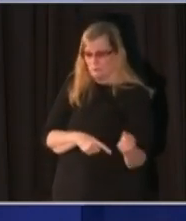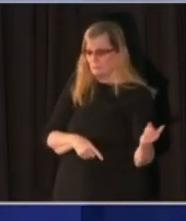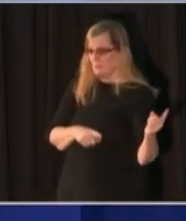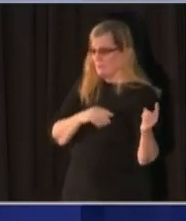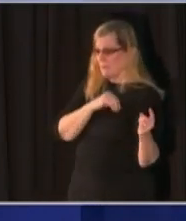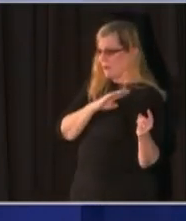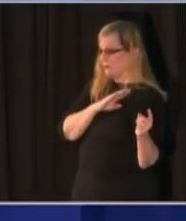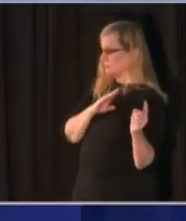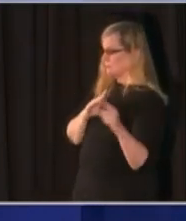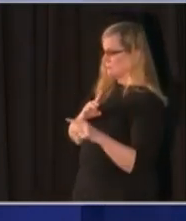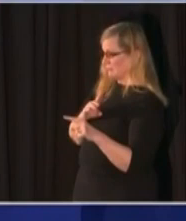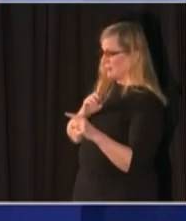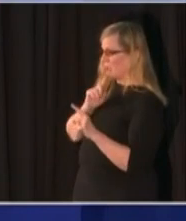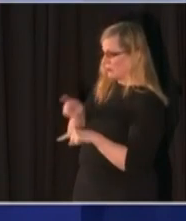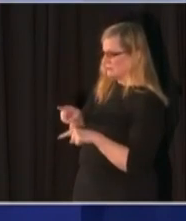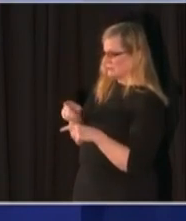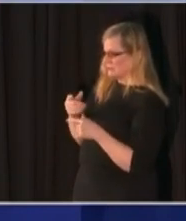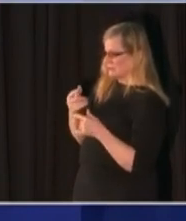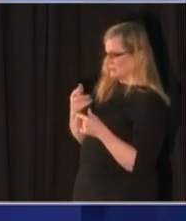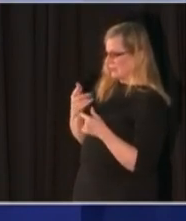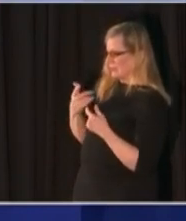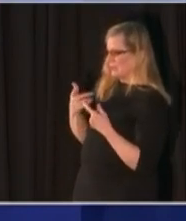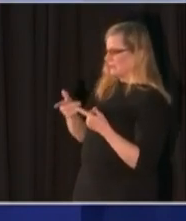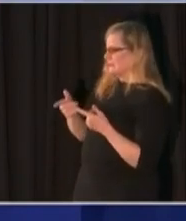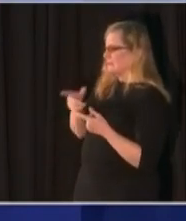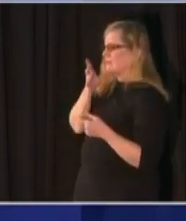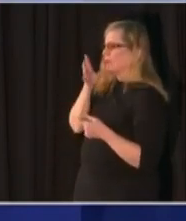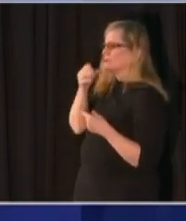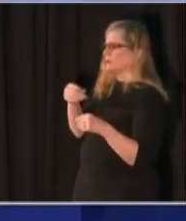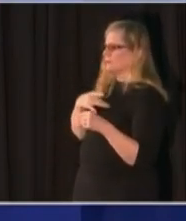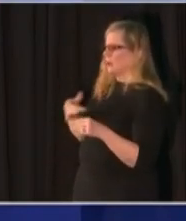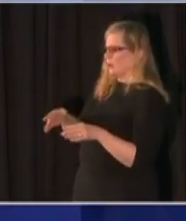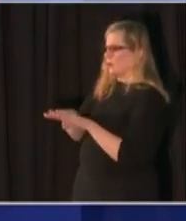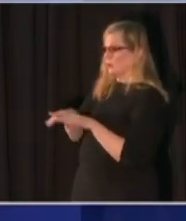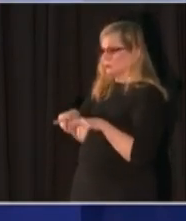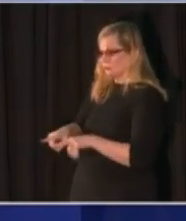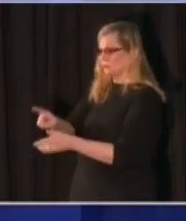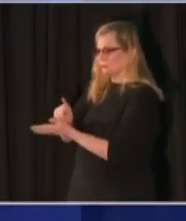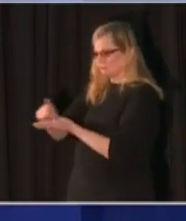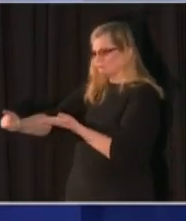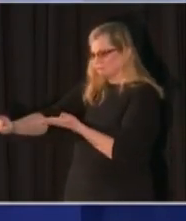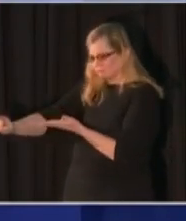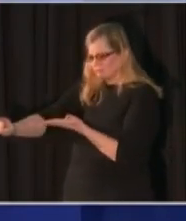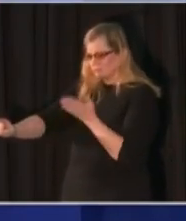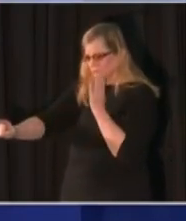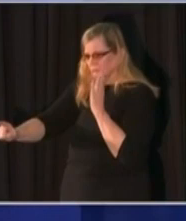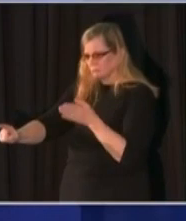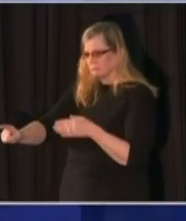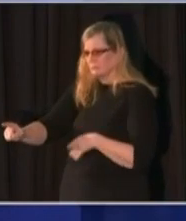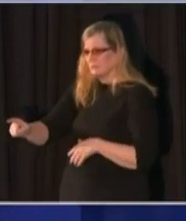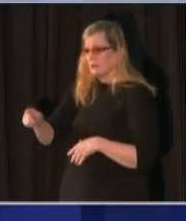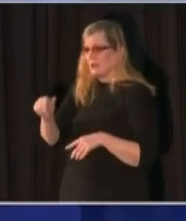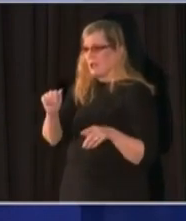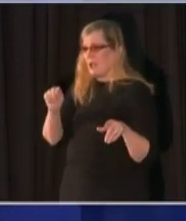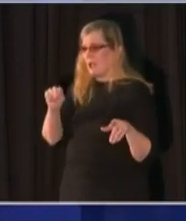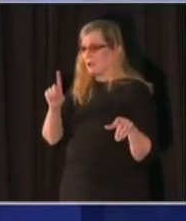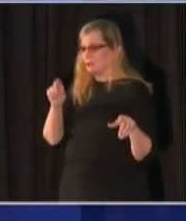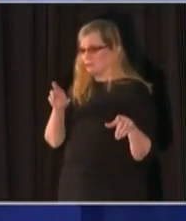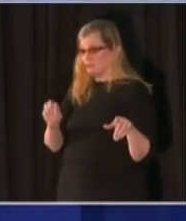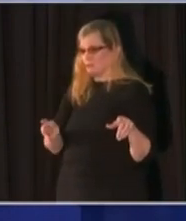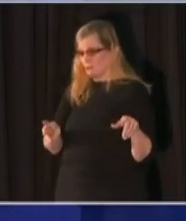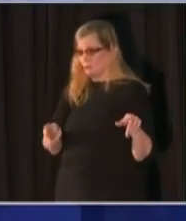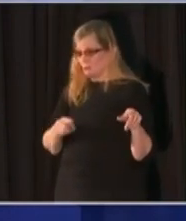open during the week, so this is really a weekend question. Andrew and his team actually have been working with the farmers markets